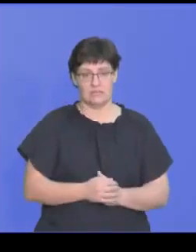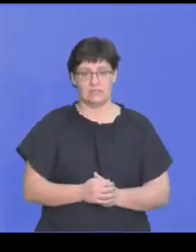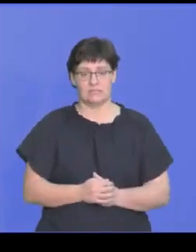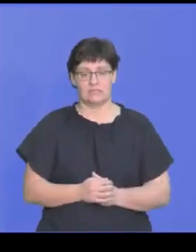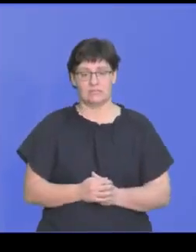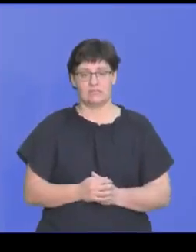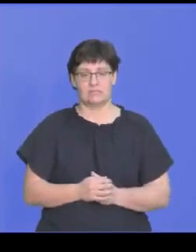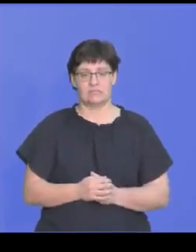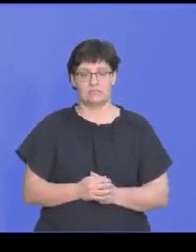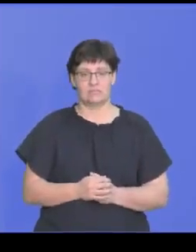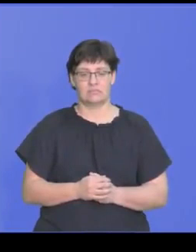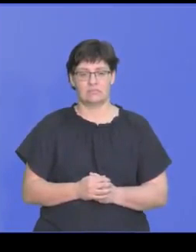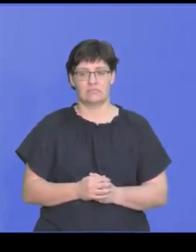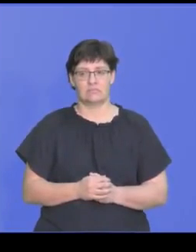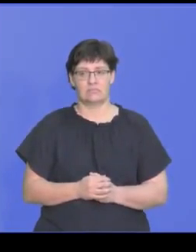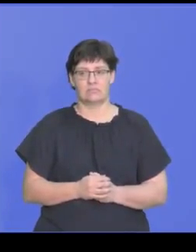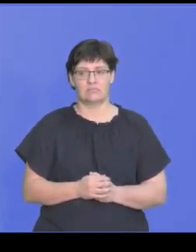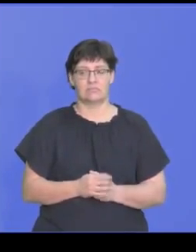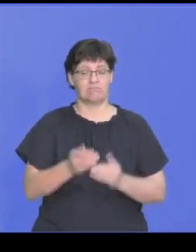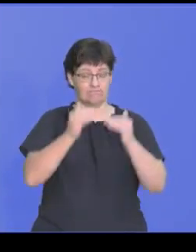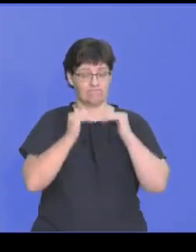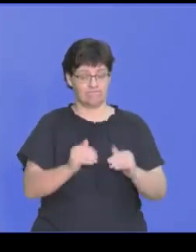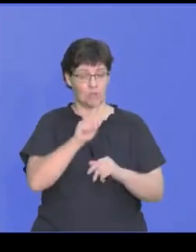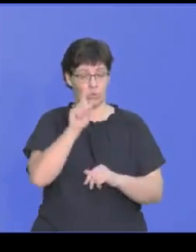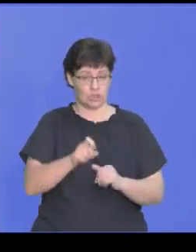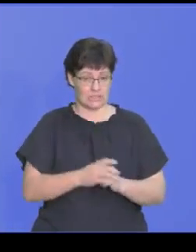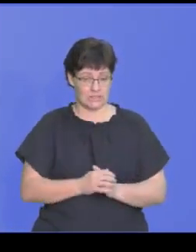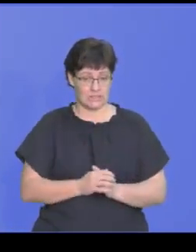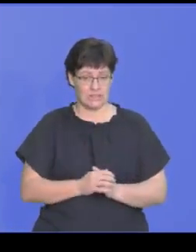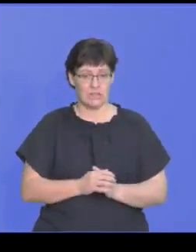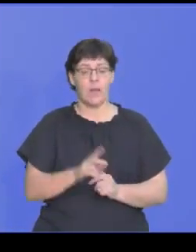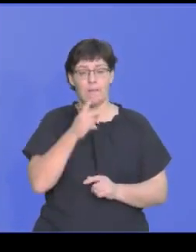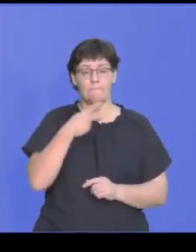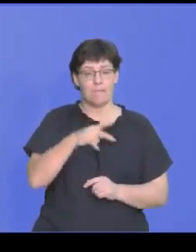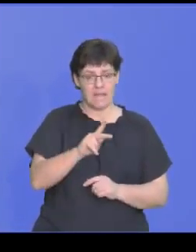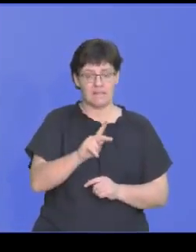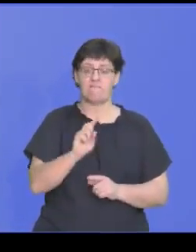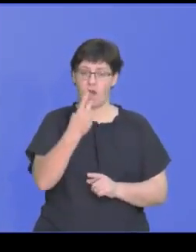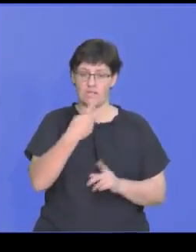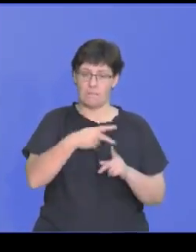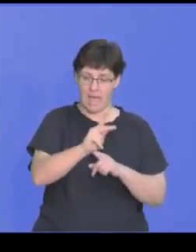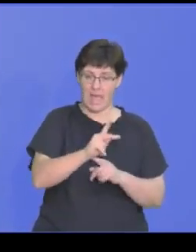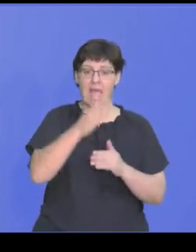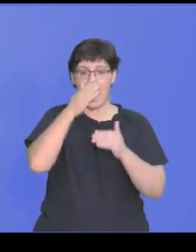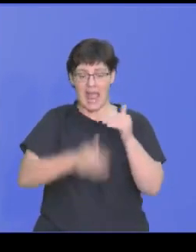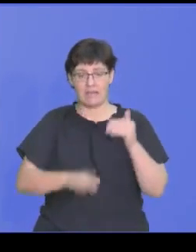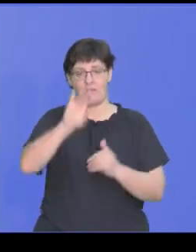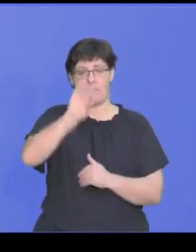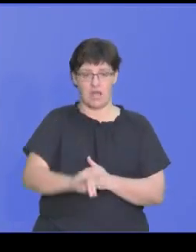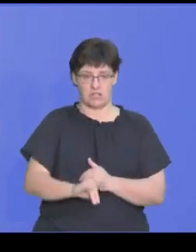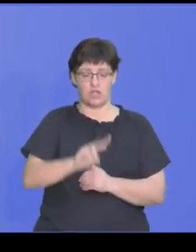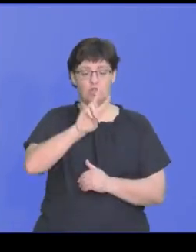He paid his first installment at the end of March 2020, and the monthly installments are payable at the end of each